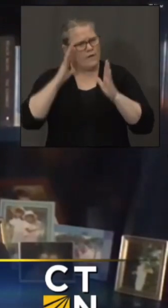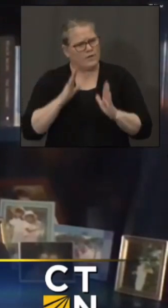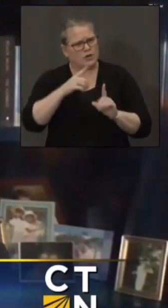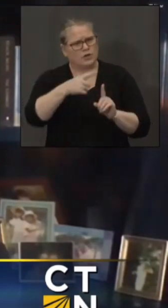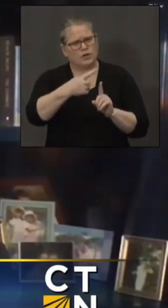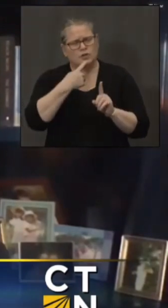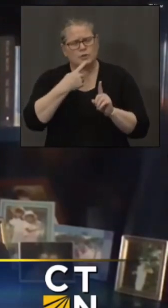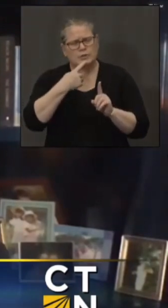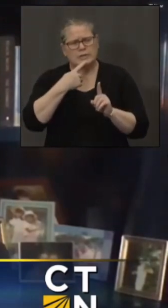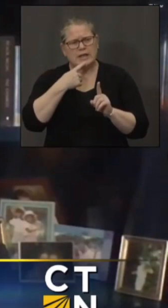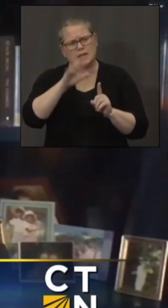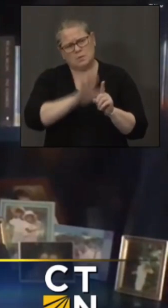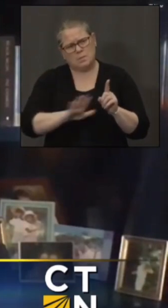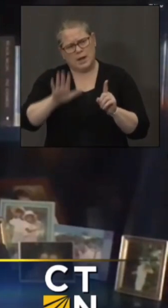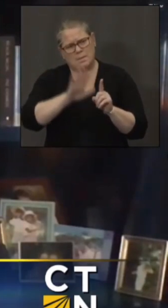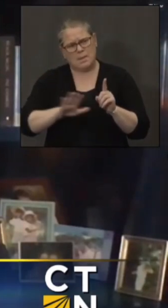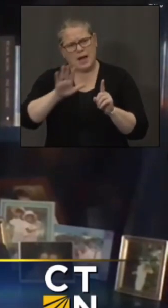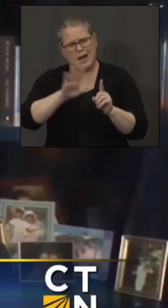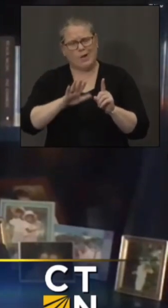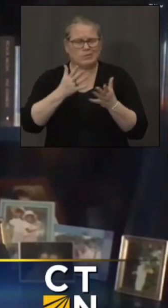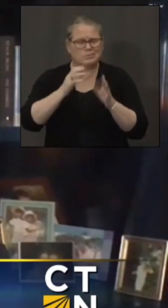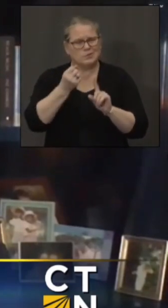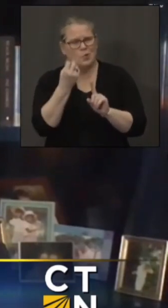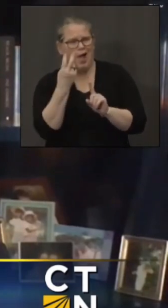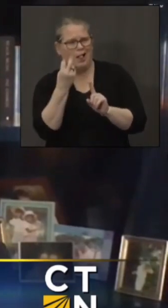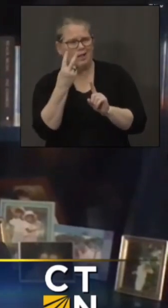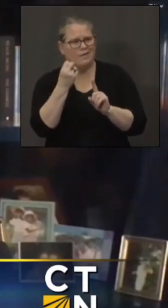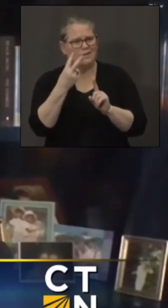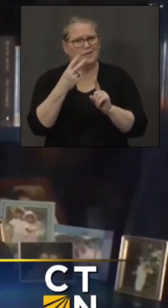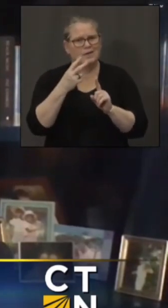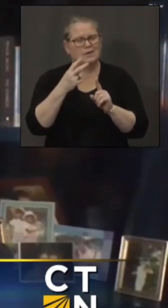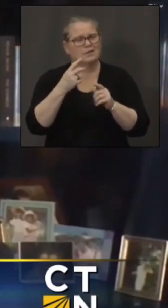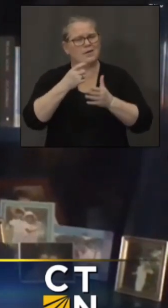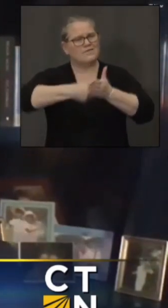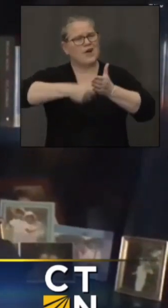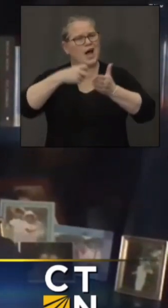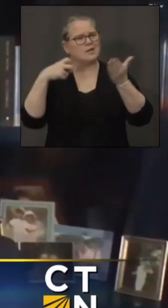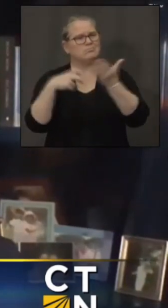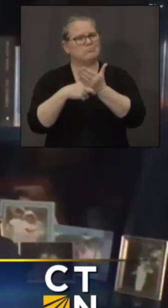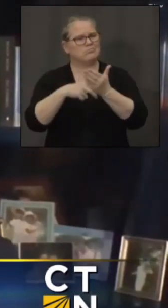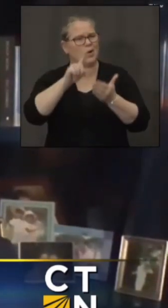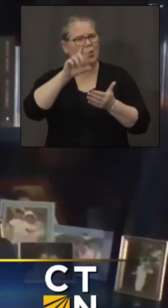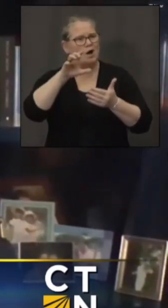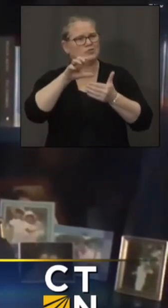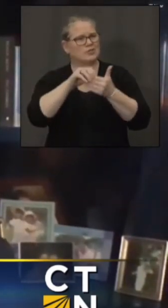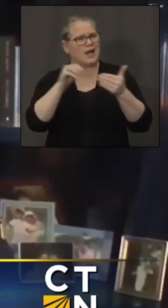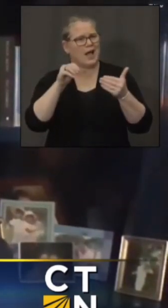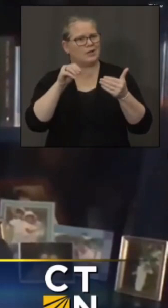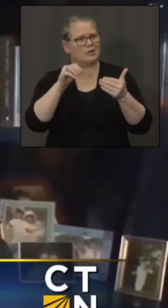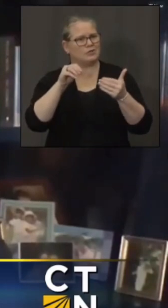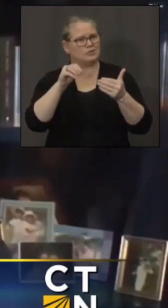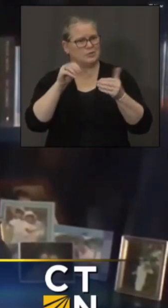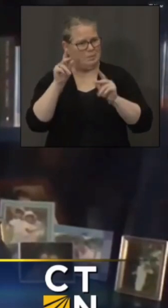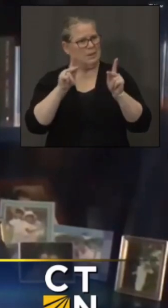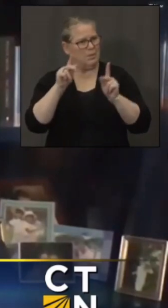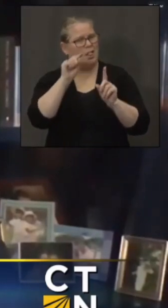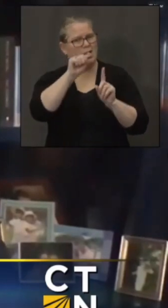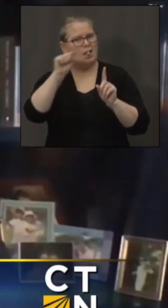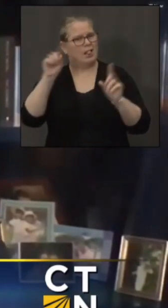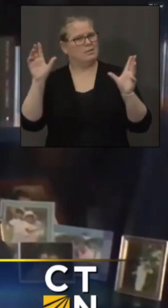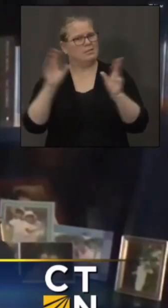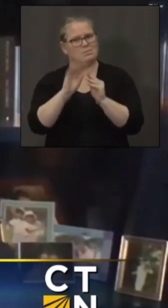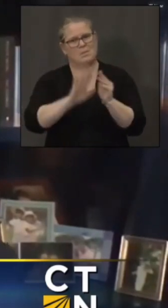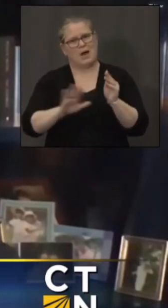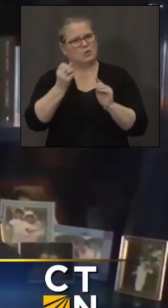to wear a face mask, a mask in public? Yeah, I don't think I have an exact number on that, Paul, but I said that to